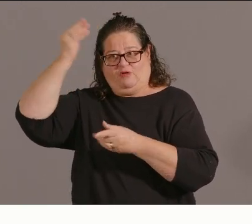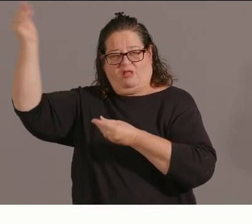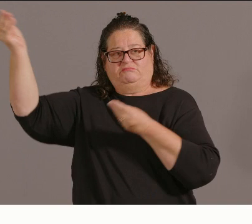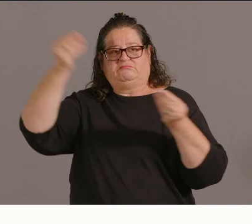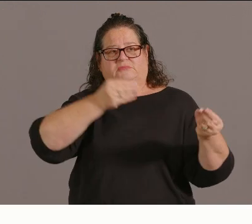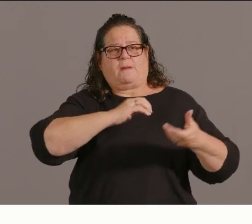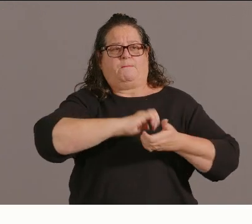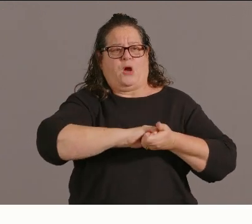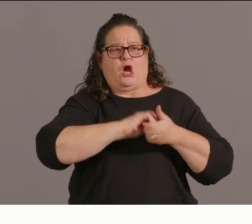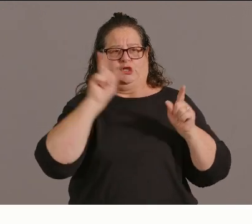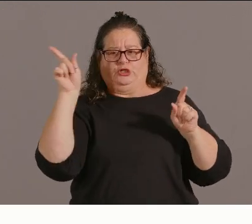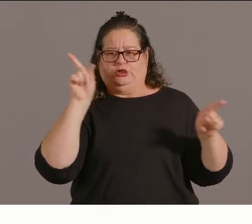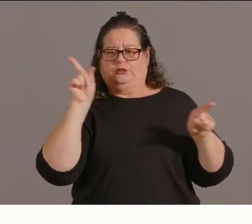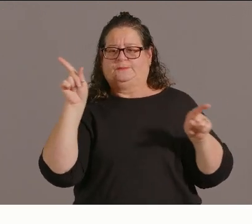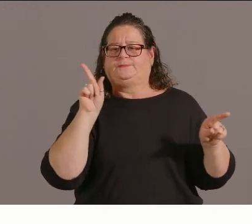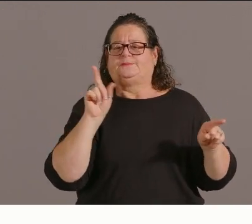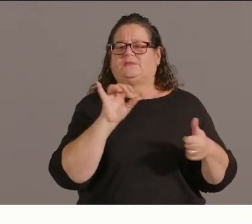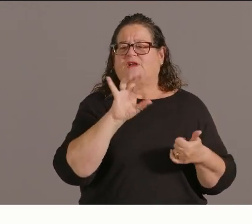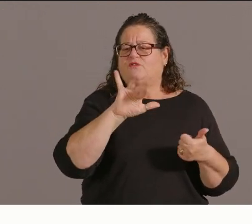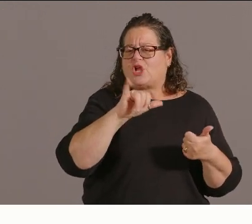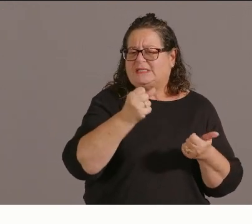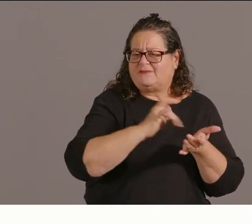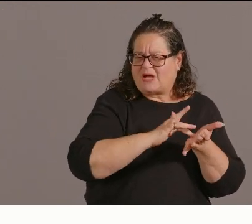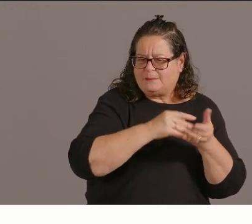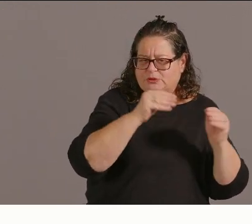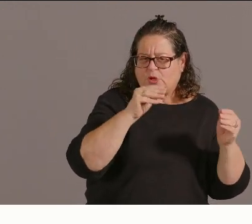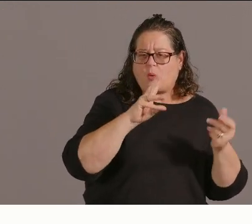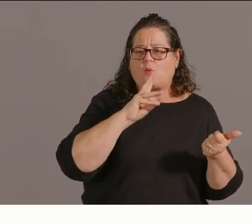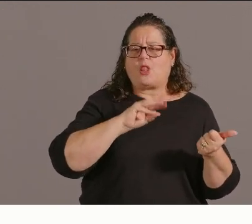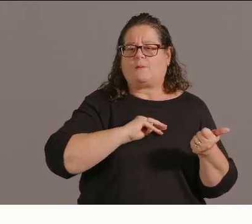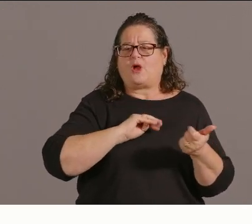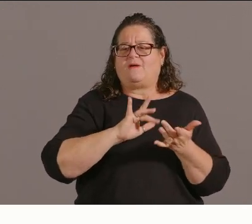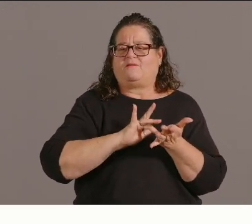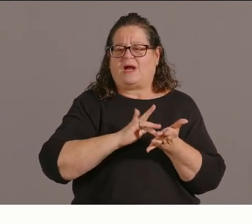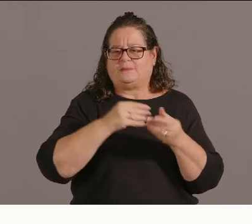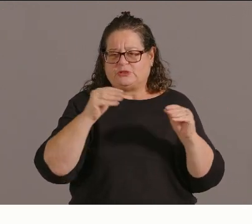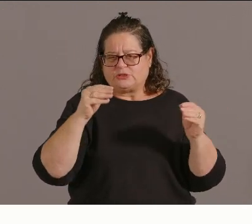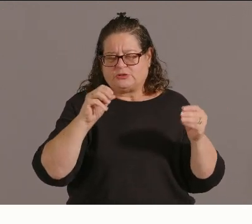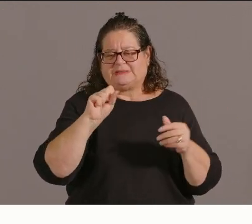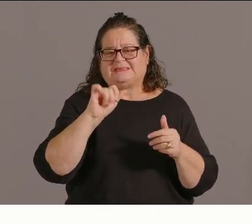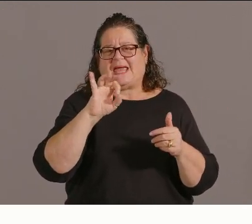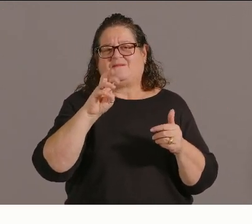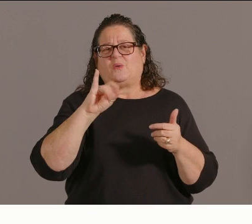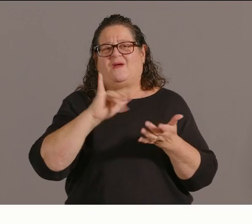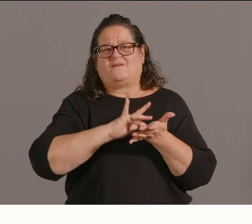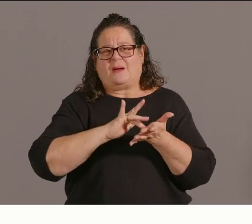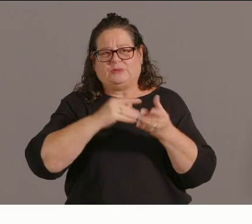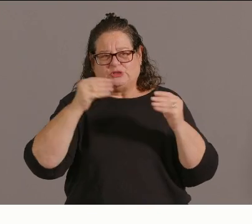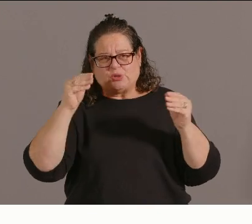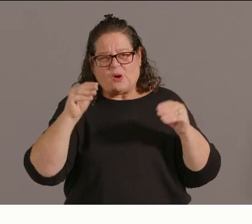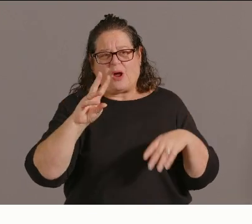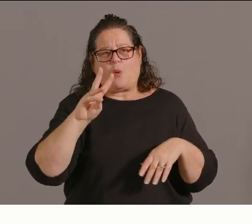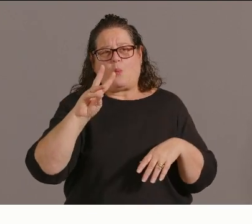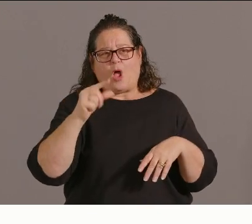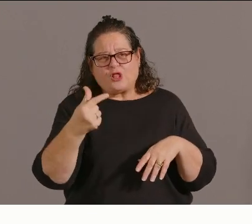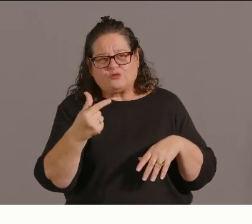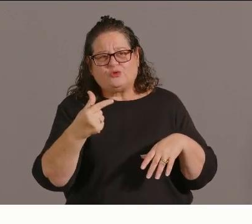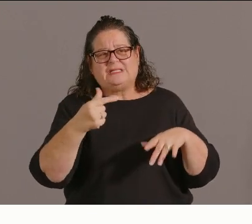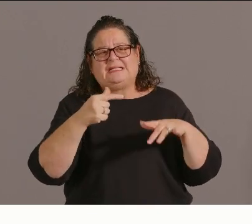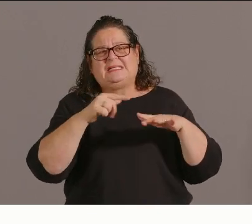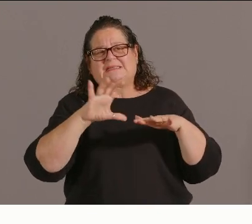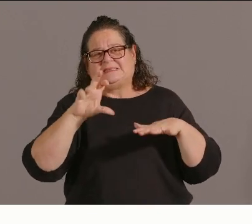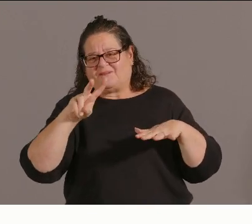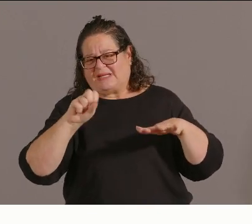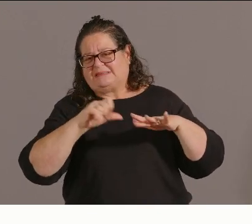Walgreens, CVS, and Walmart. We continue to work with our pharmacy partners to get even more vaccine